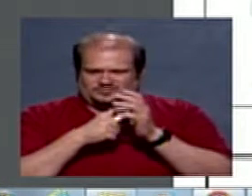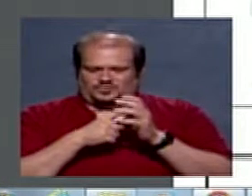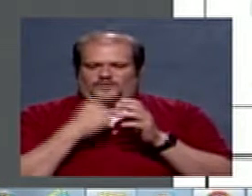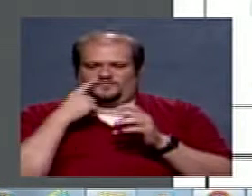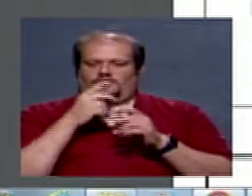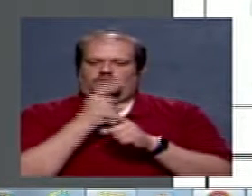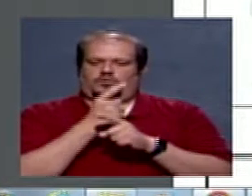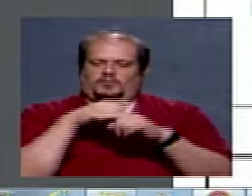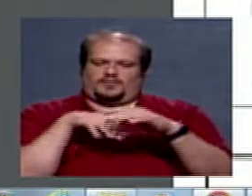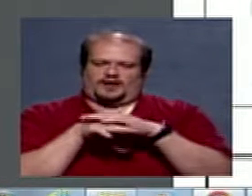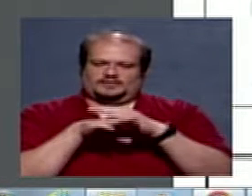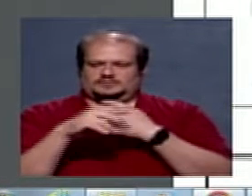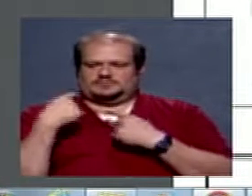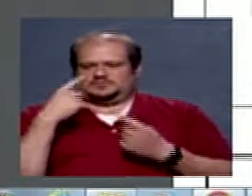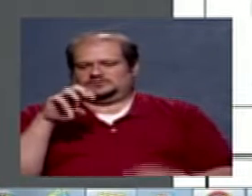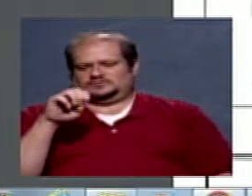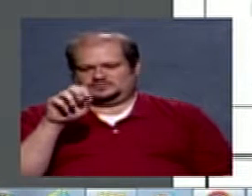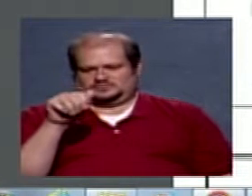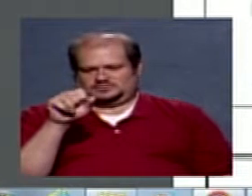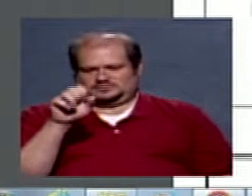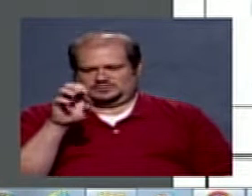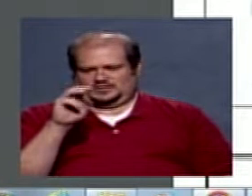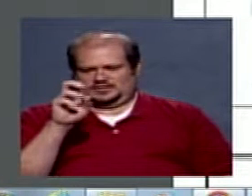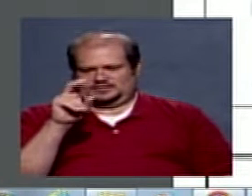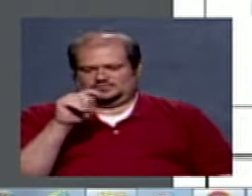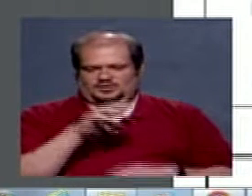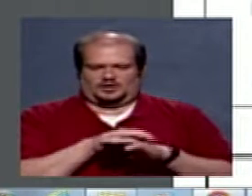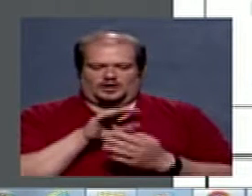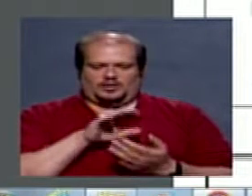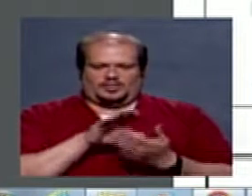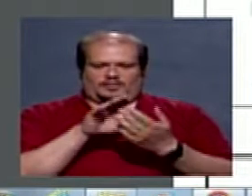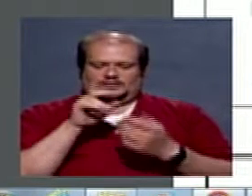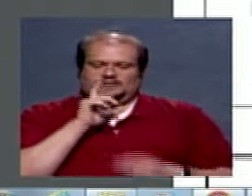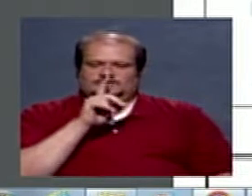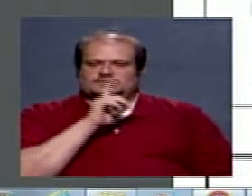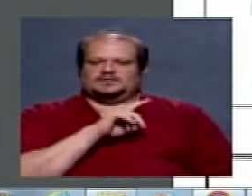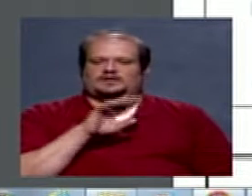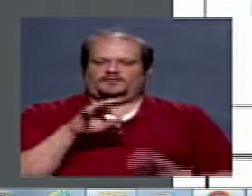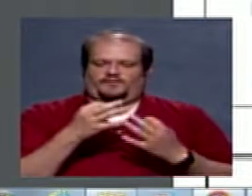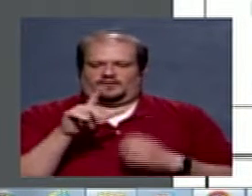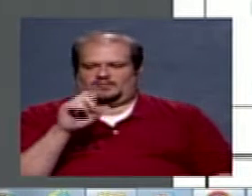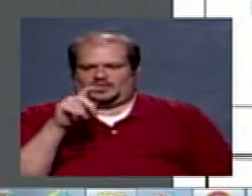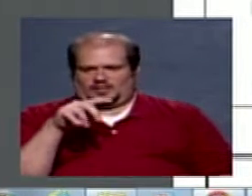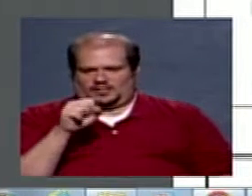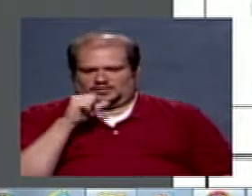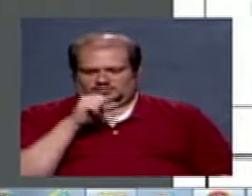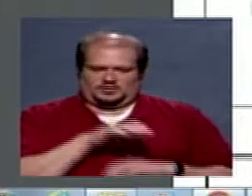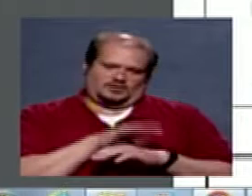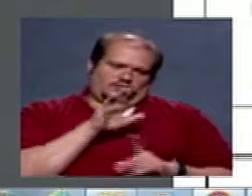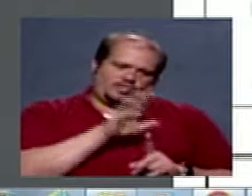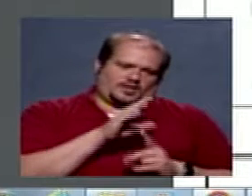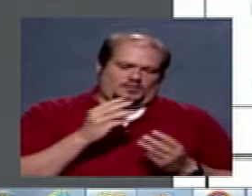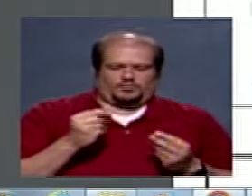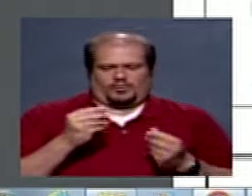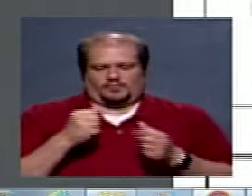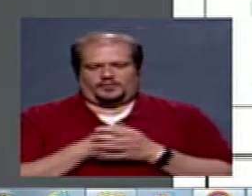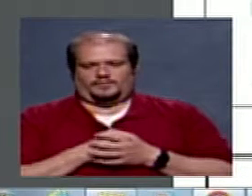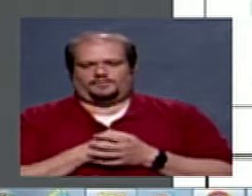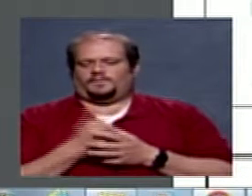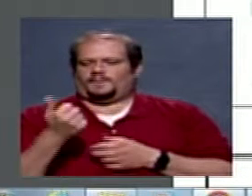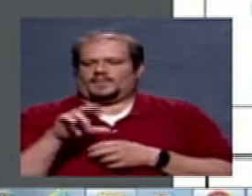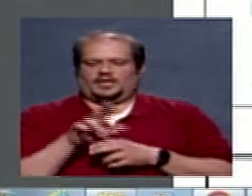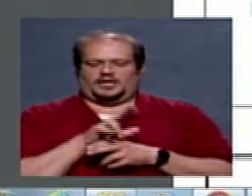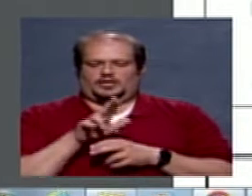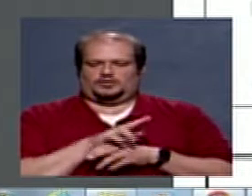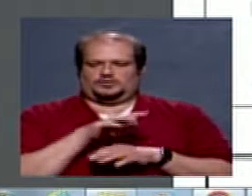proper access, since the easement is located on the approaching single-family lots and not on their property. Putting any